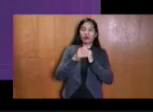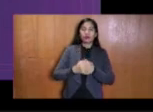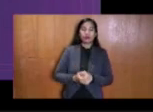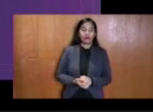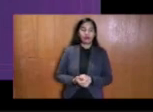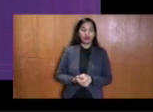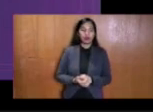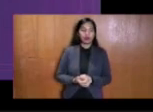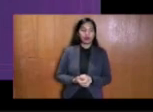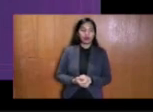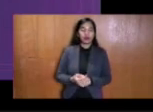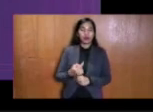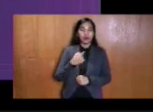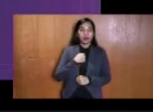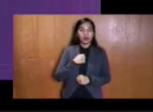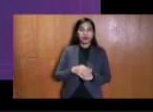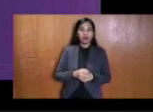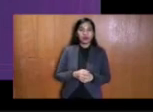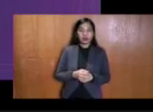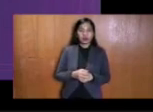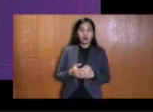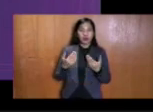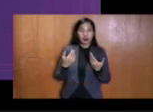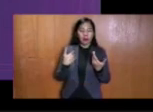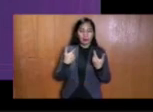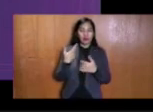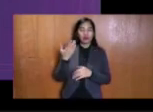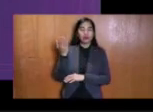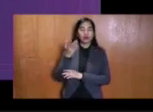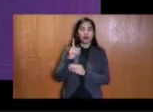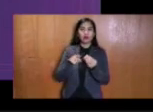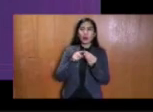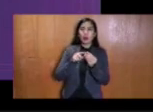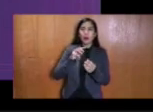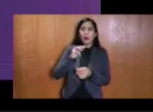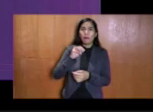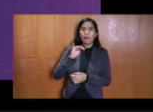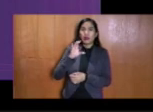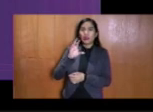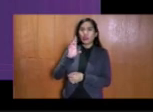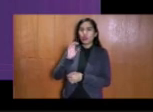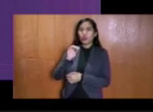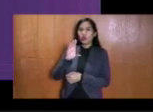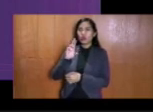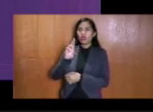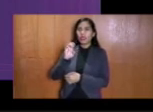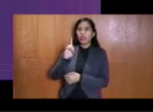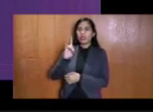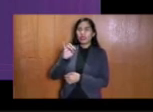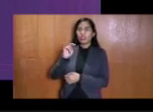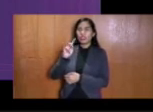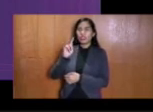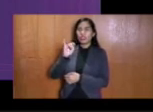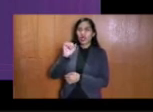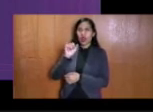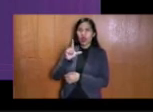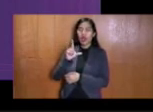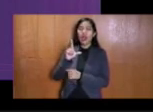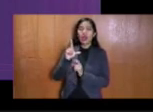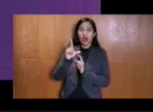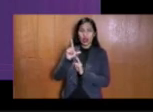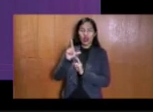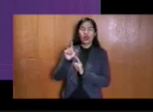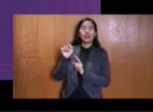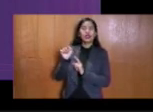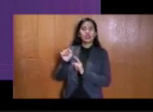to champion micro-credentials, and we're trying to put together, please join us. When we put together the